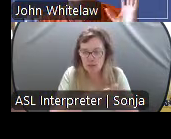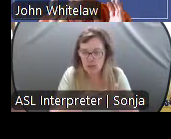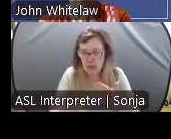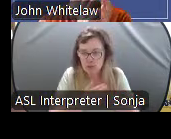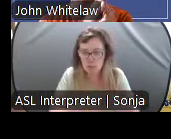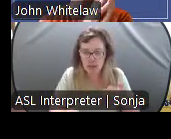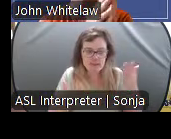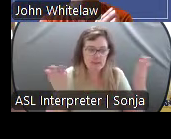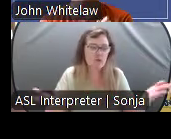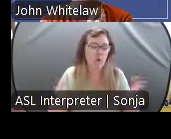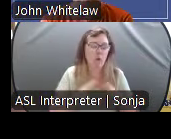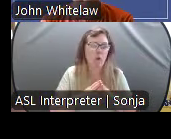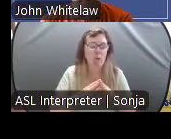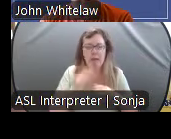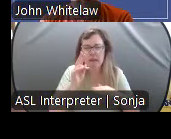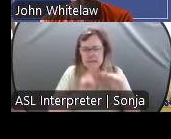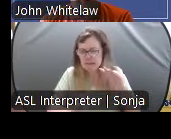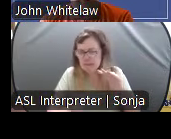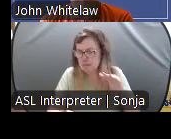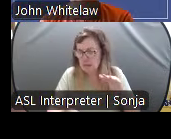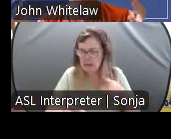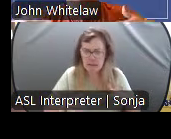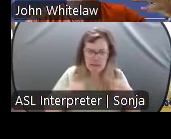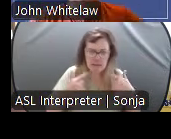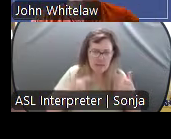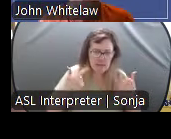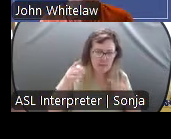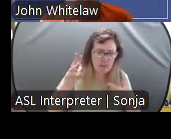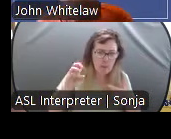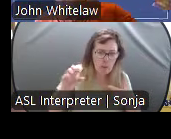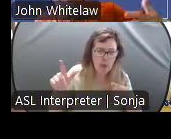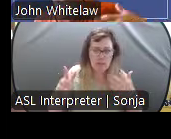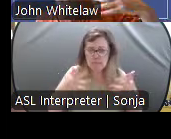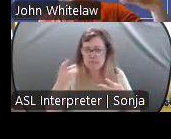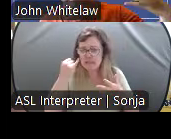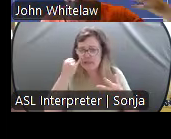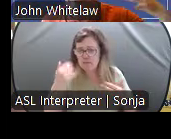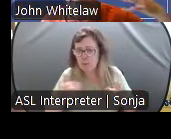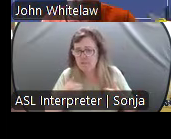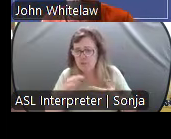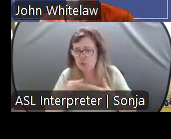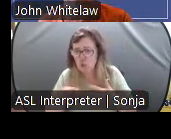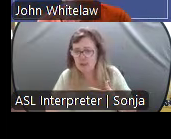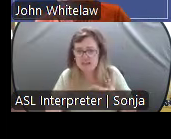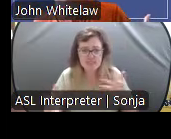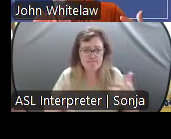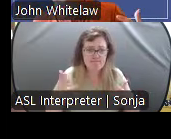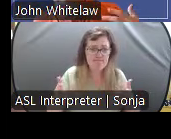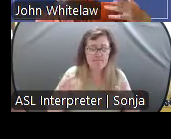some anticipation of living well, if you have the choice. So that, and if you're living